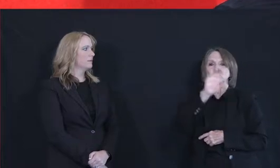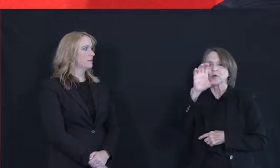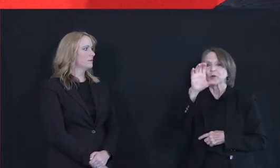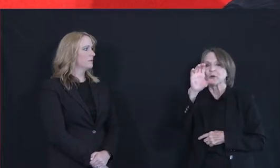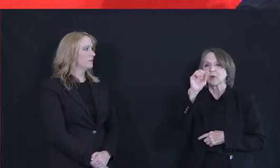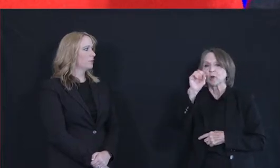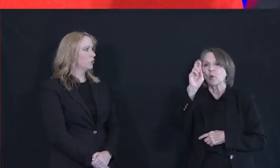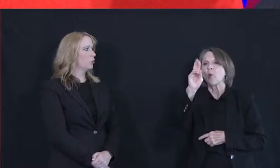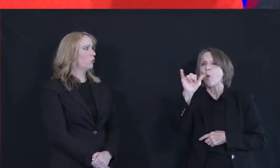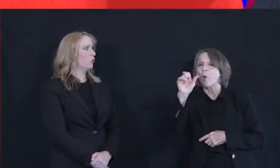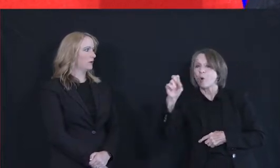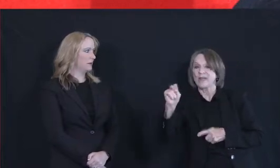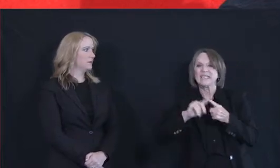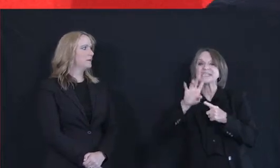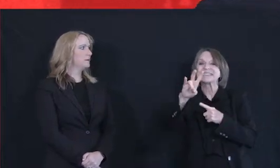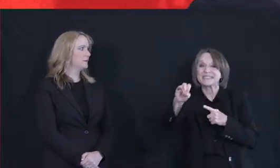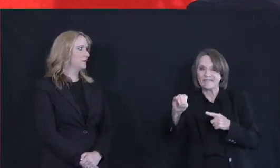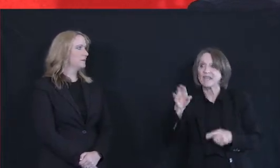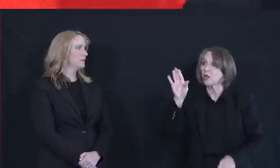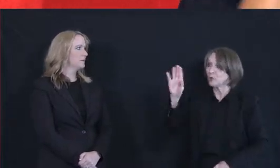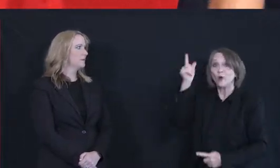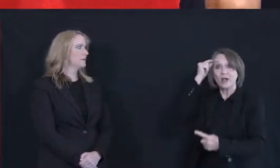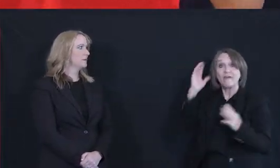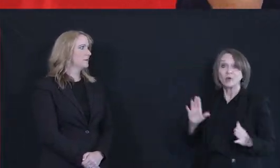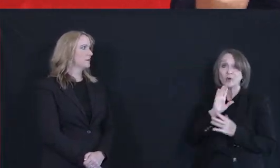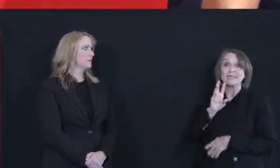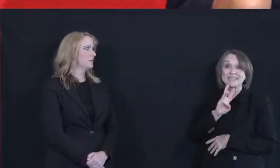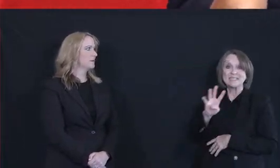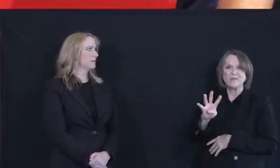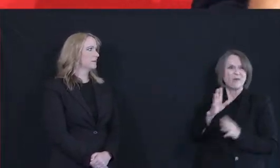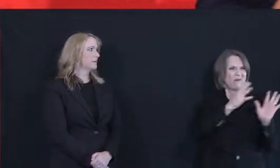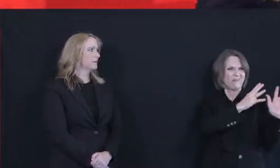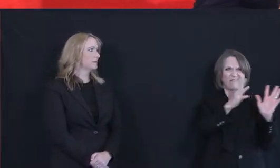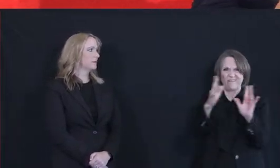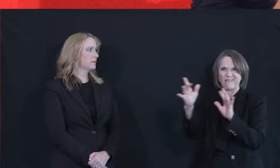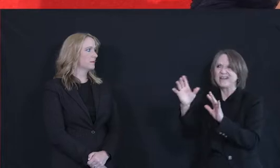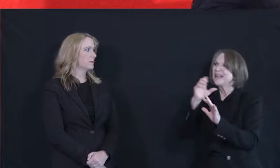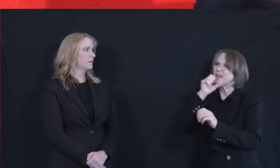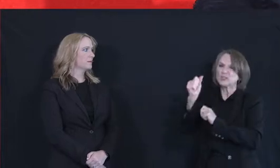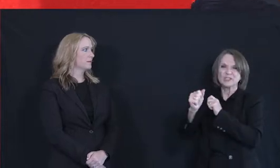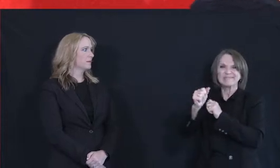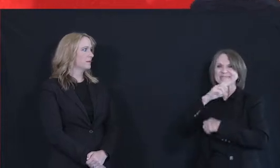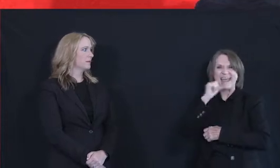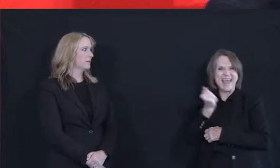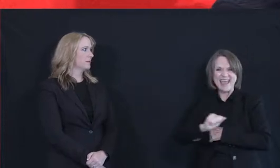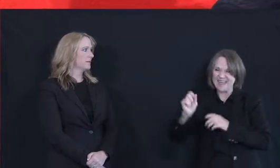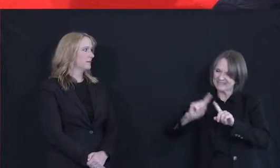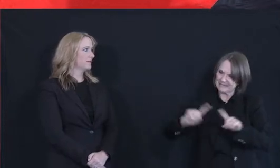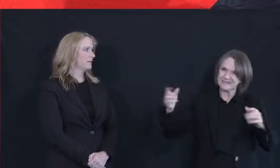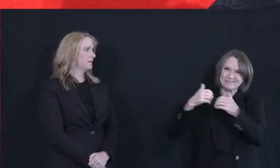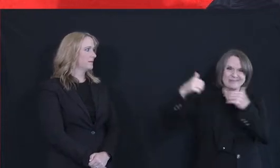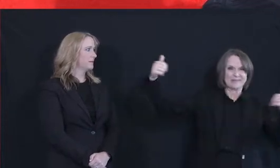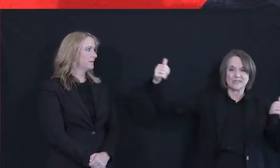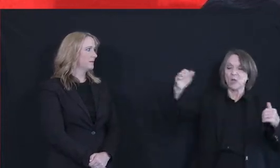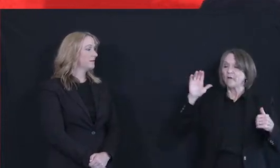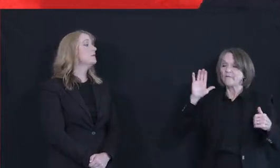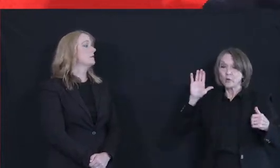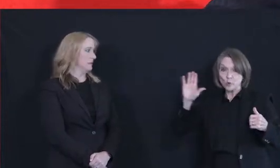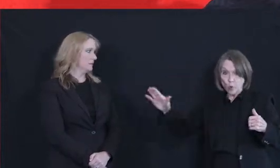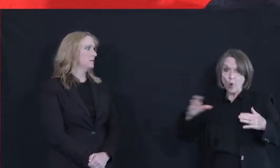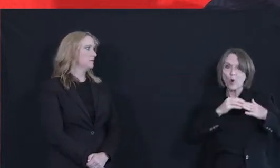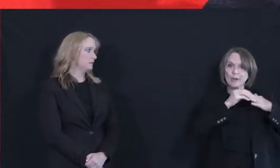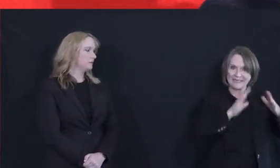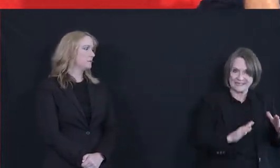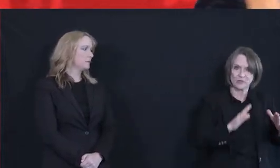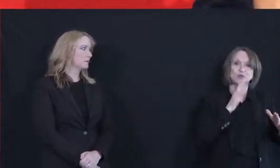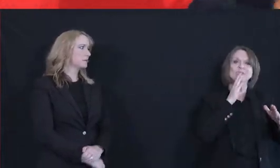your Governor is 64. I mean there is a real age gap between your generation of leaders at Municipal level